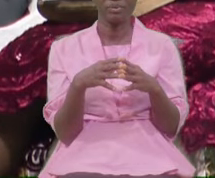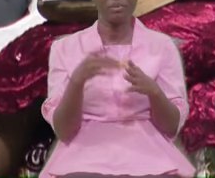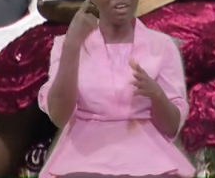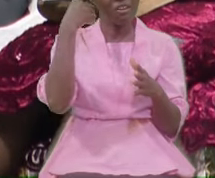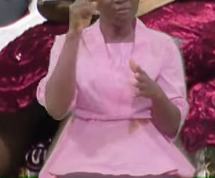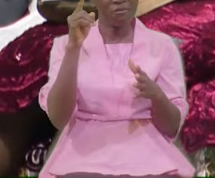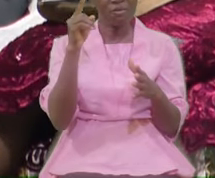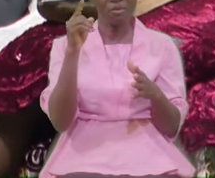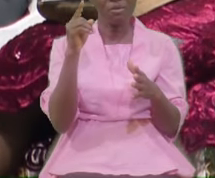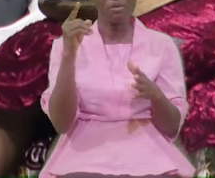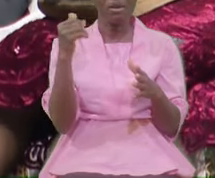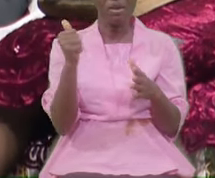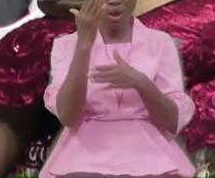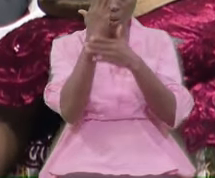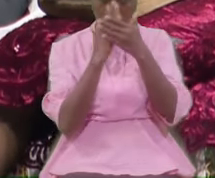posibil